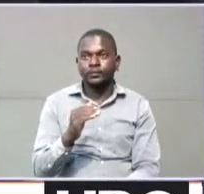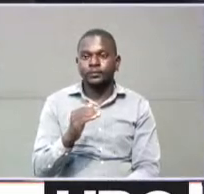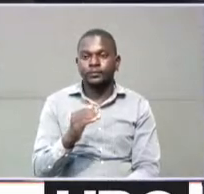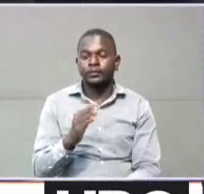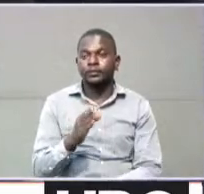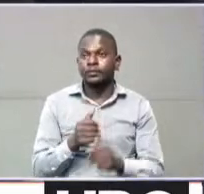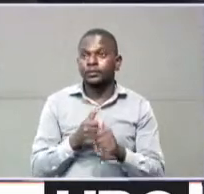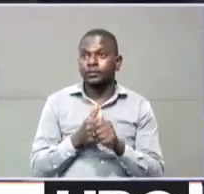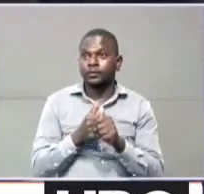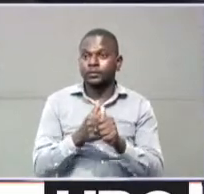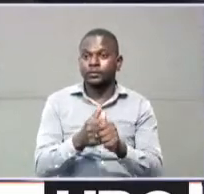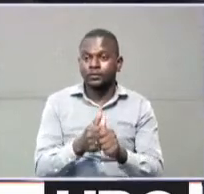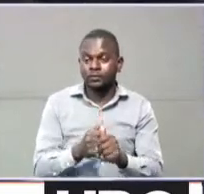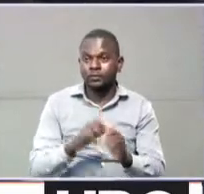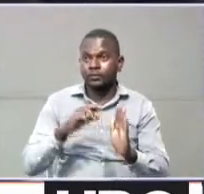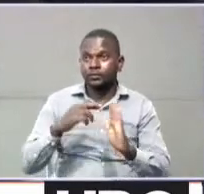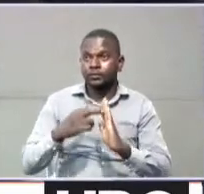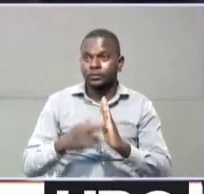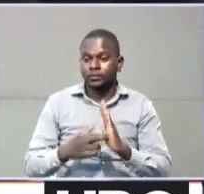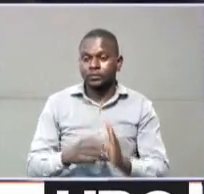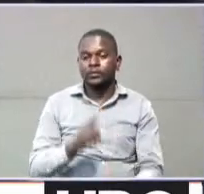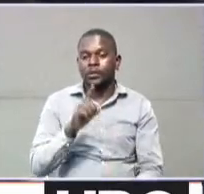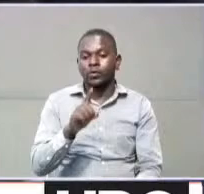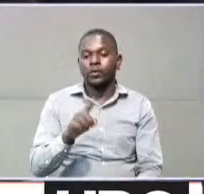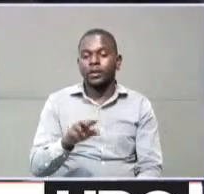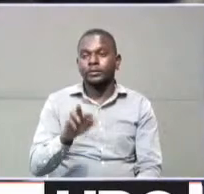in accordance with rule 188